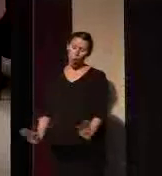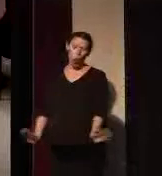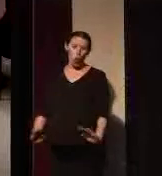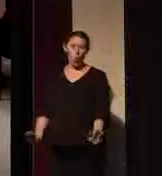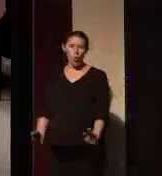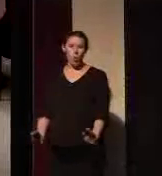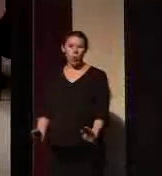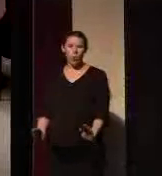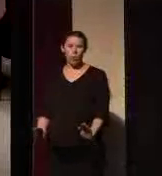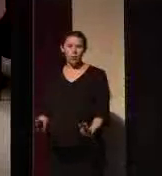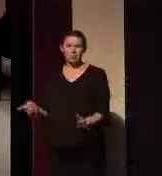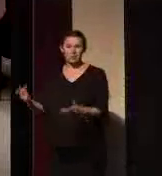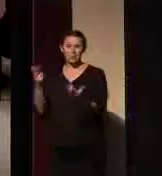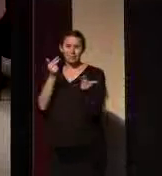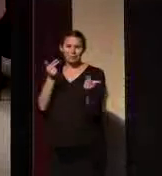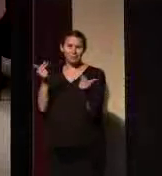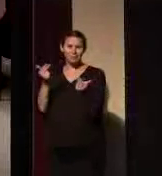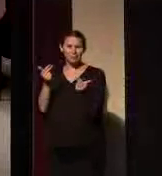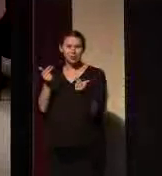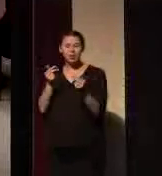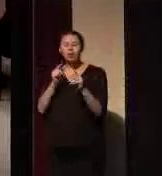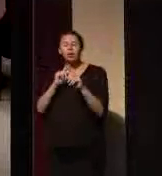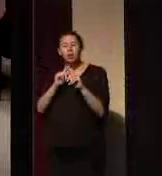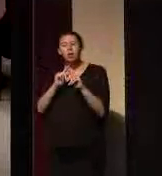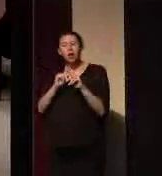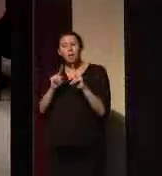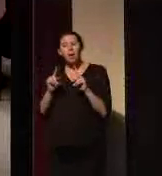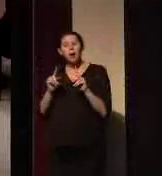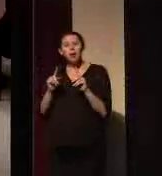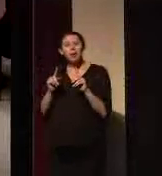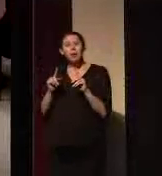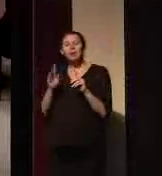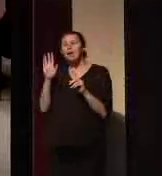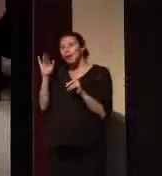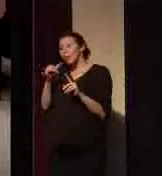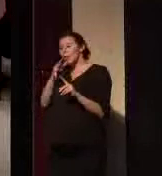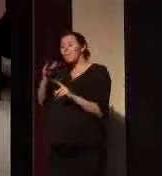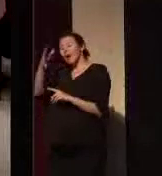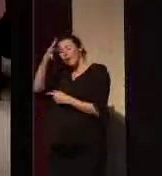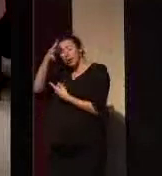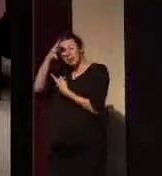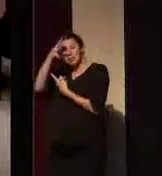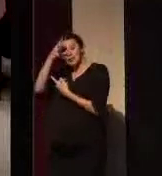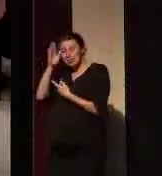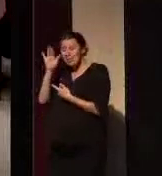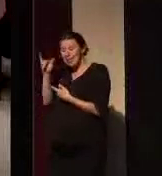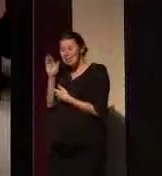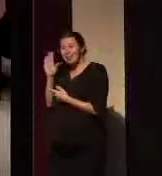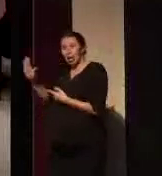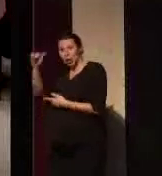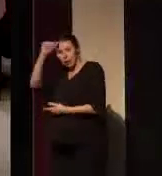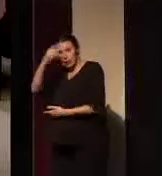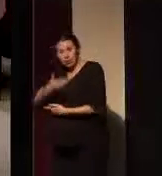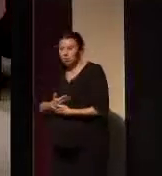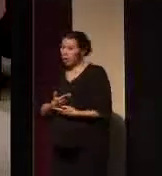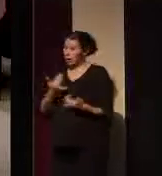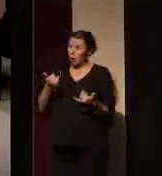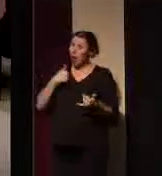So all I'm getting at is that you allow those people to grieve. And I felt, I had strong feelings about the